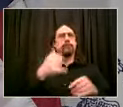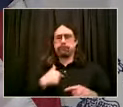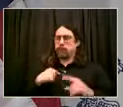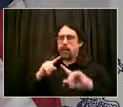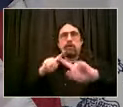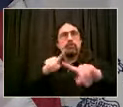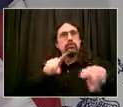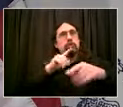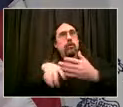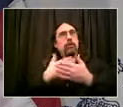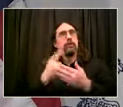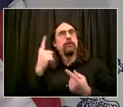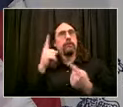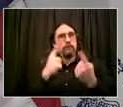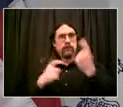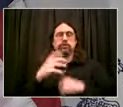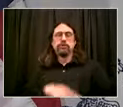Go ahead, Narmeen.